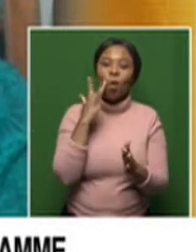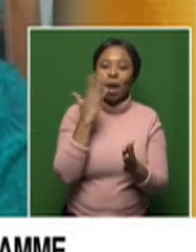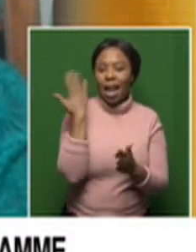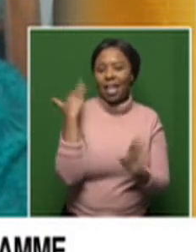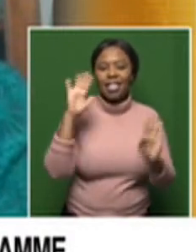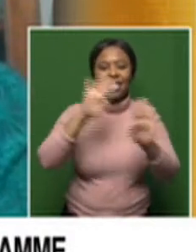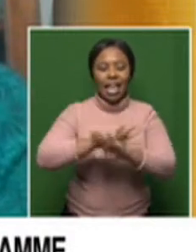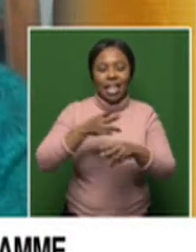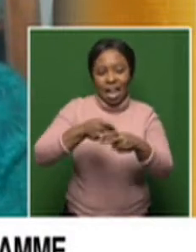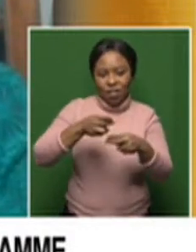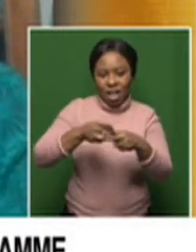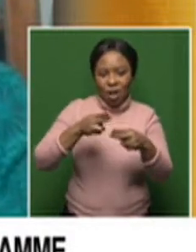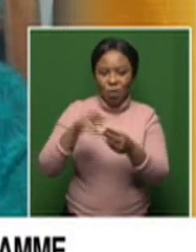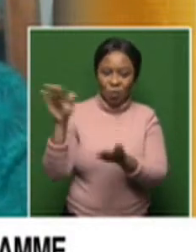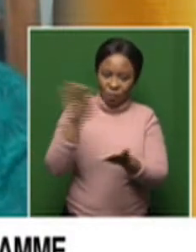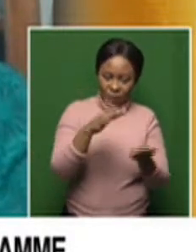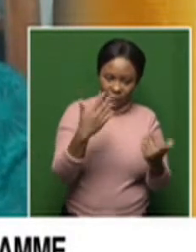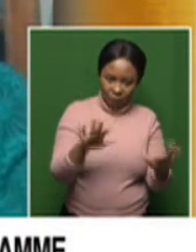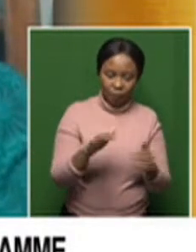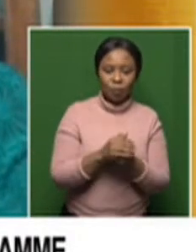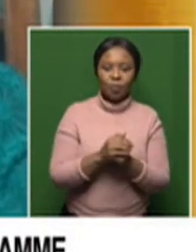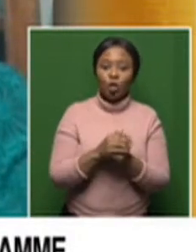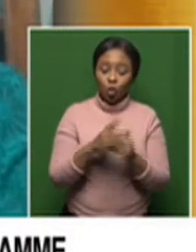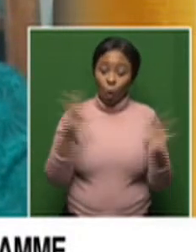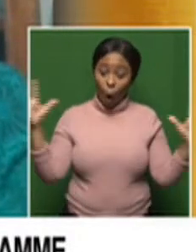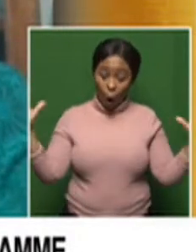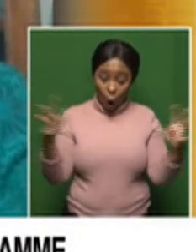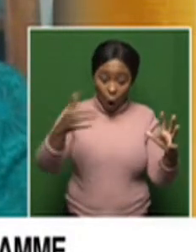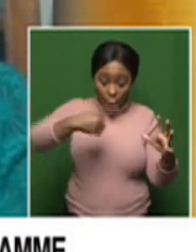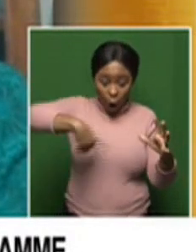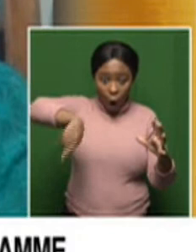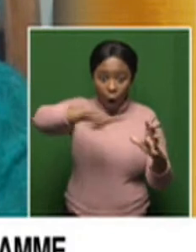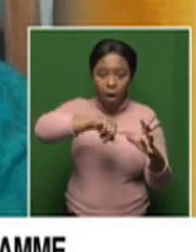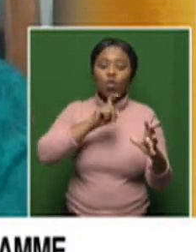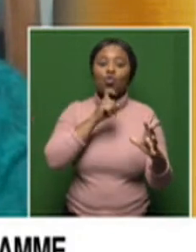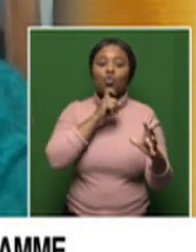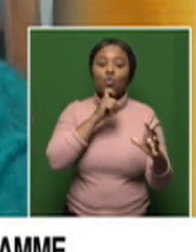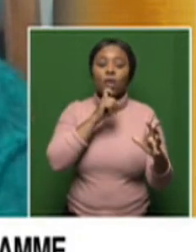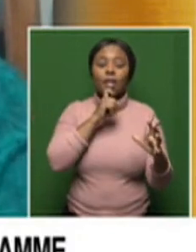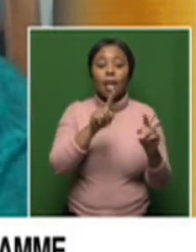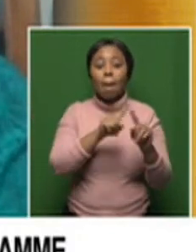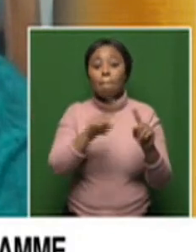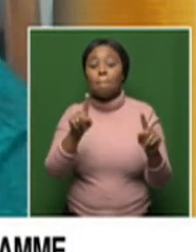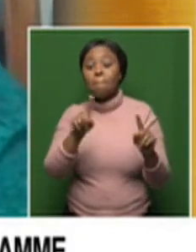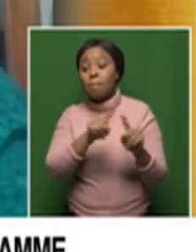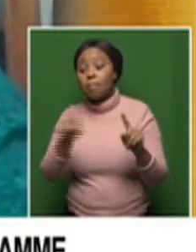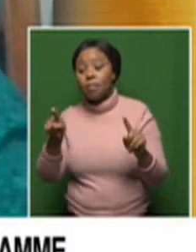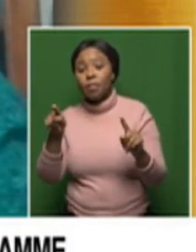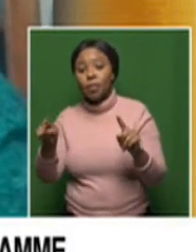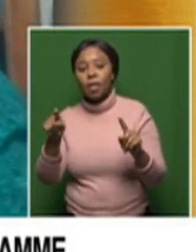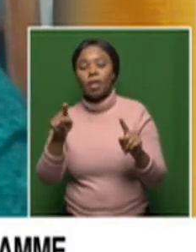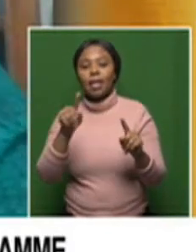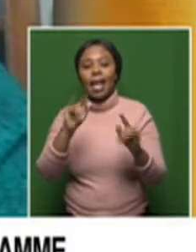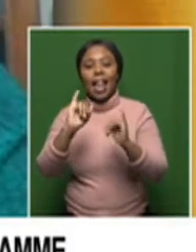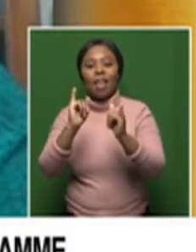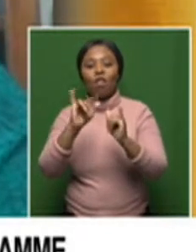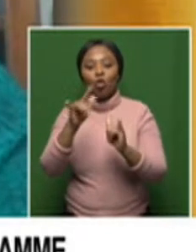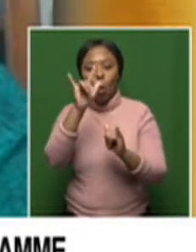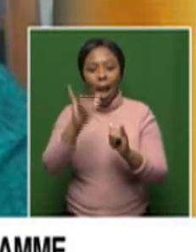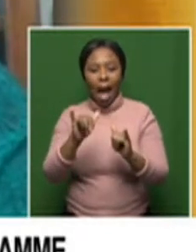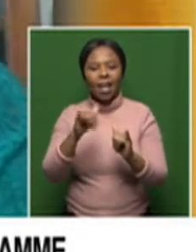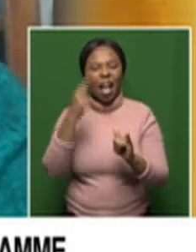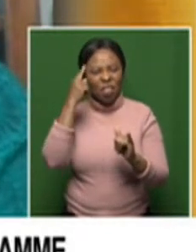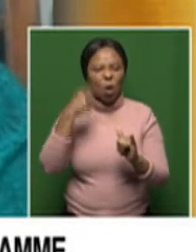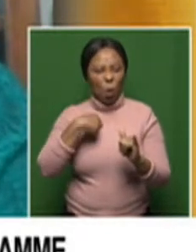ladies and gentlemen. These doses all need to be used by 11 of August. And I think we are on track